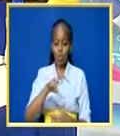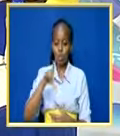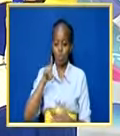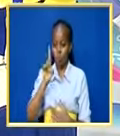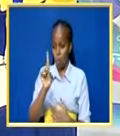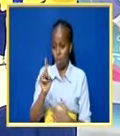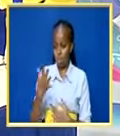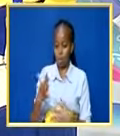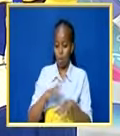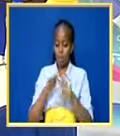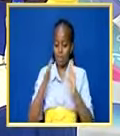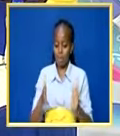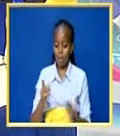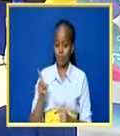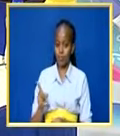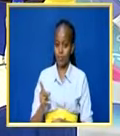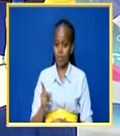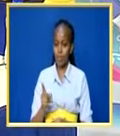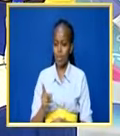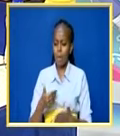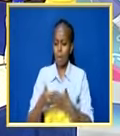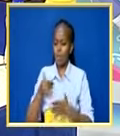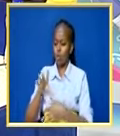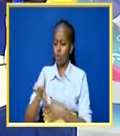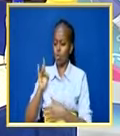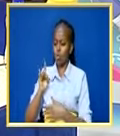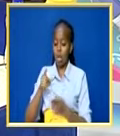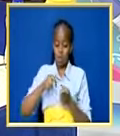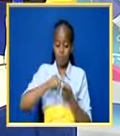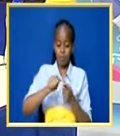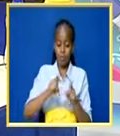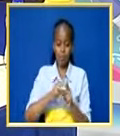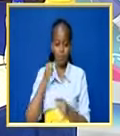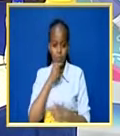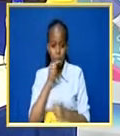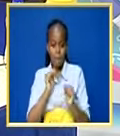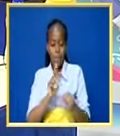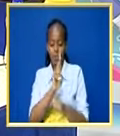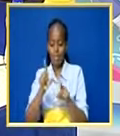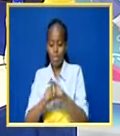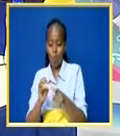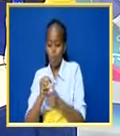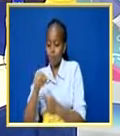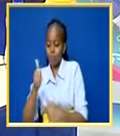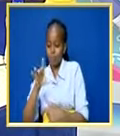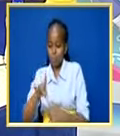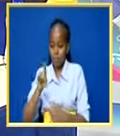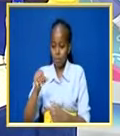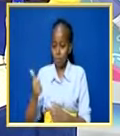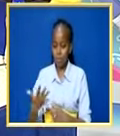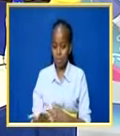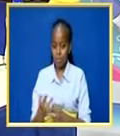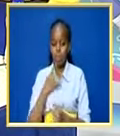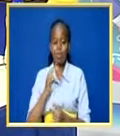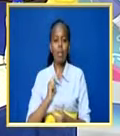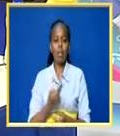one item here. Mm-hmm. You had chosen toothpaste and toothbrush. Mm-hmm. Maybe you can use the same or pick another one. Mm-hmm. Tell